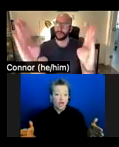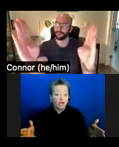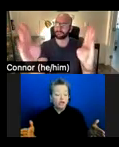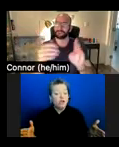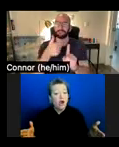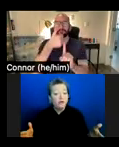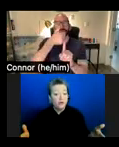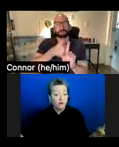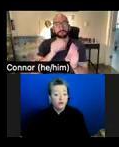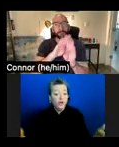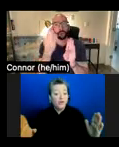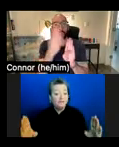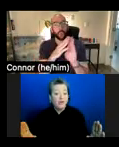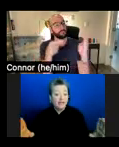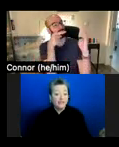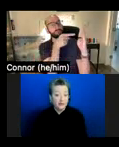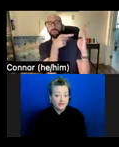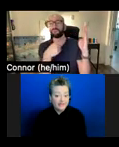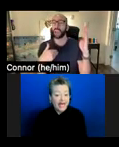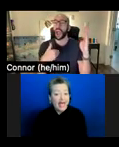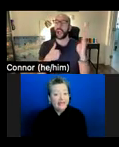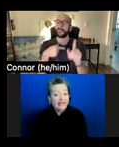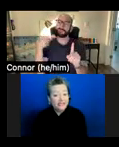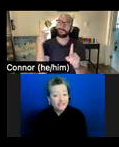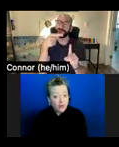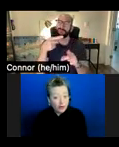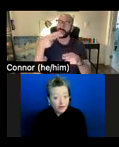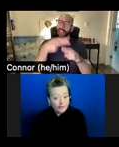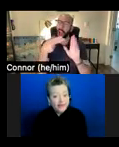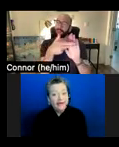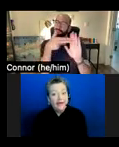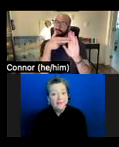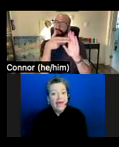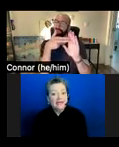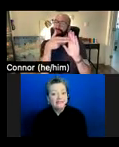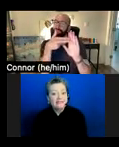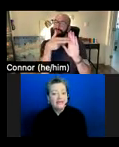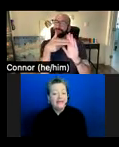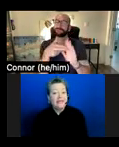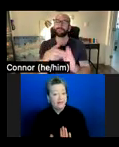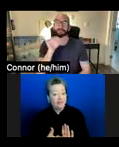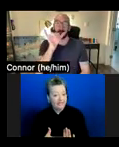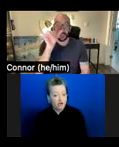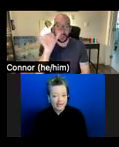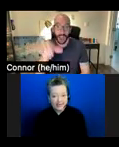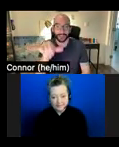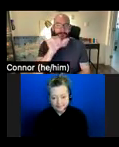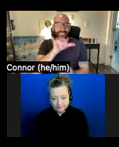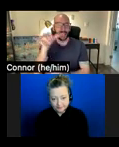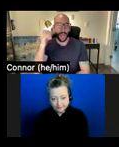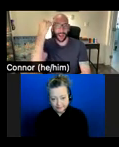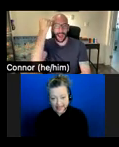a long corridor with many doors. And each door has a nameplate on